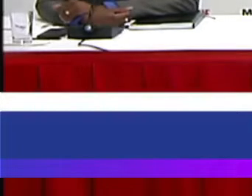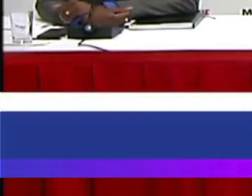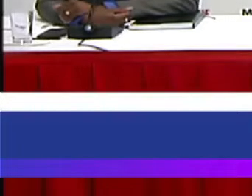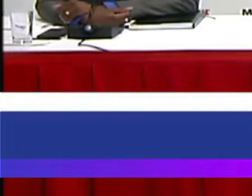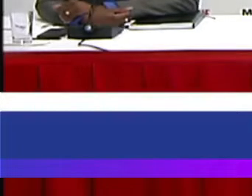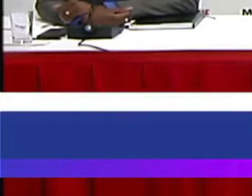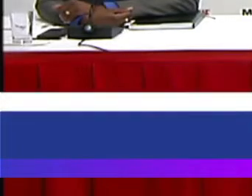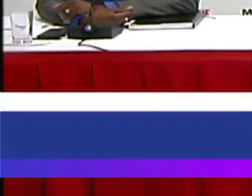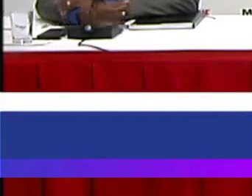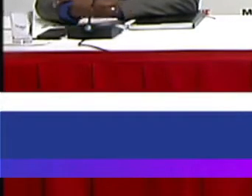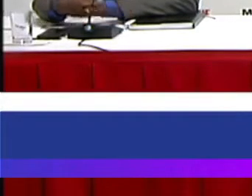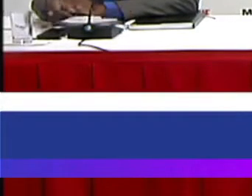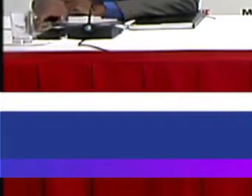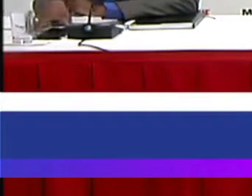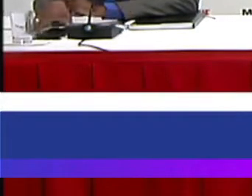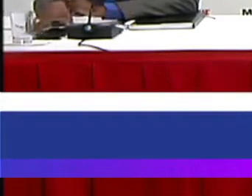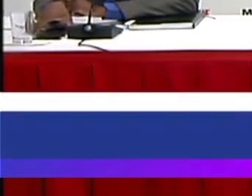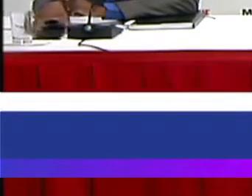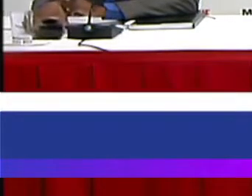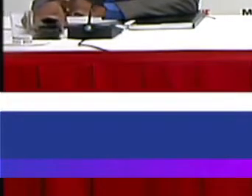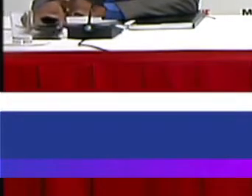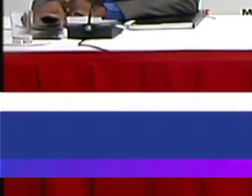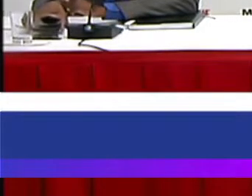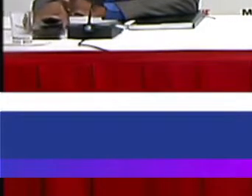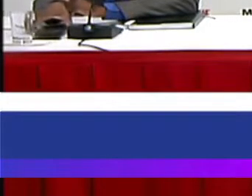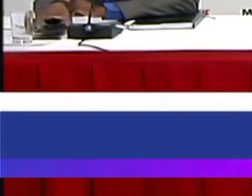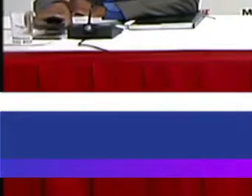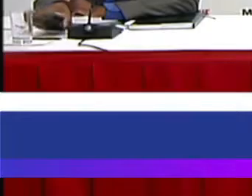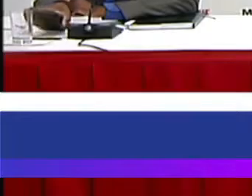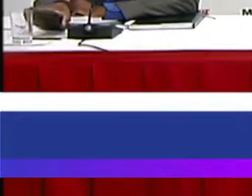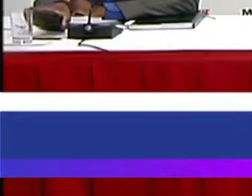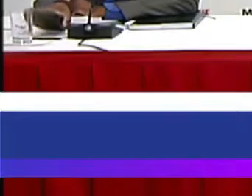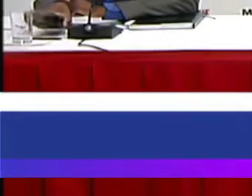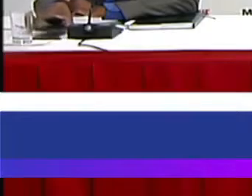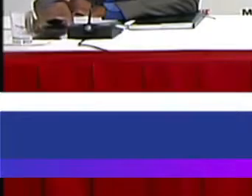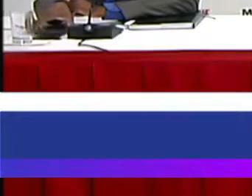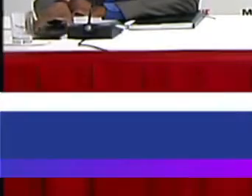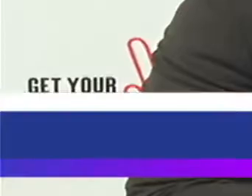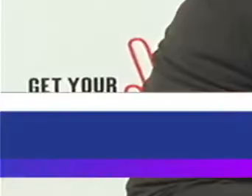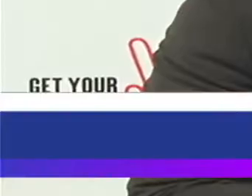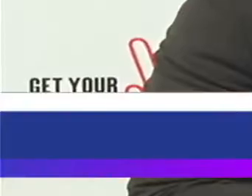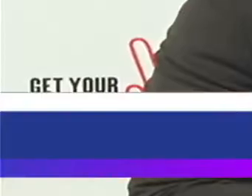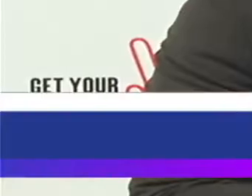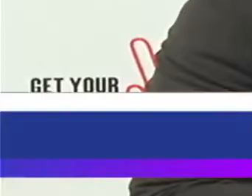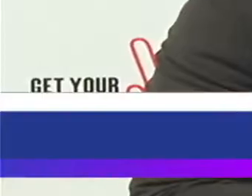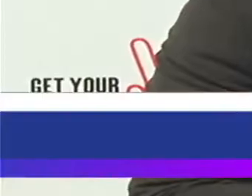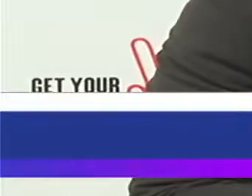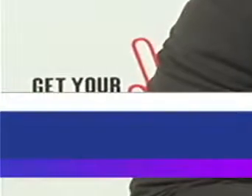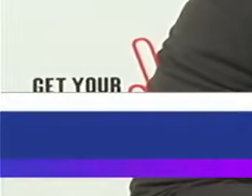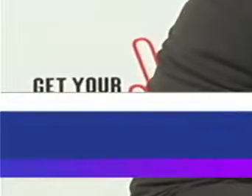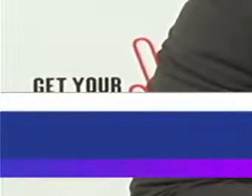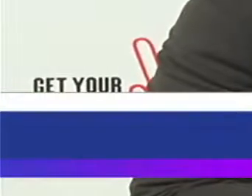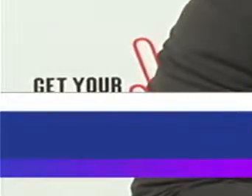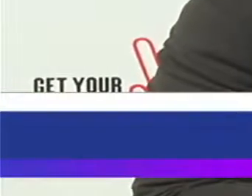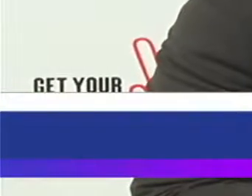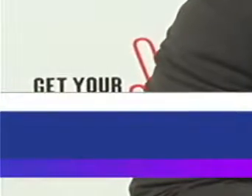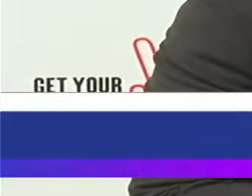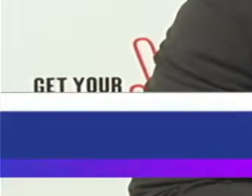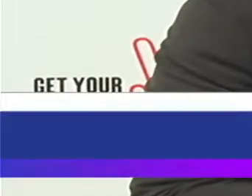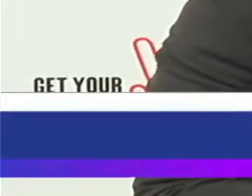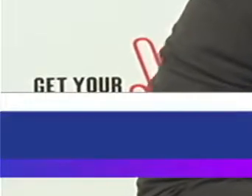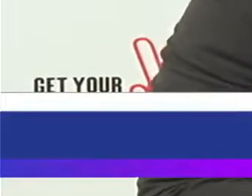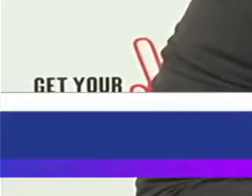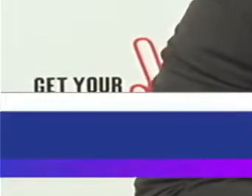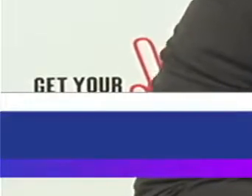segment. We once again remind our media representatives to state your name and the name of the media house that you